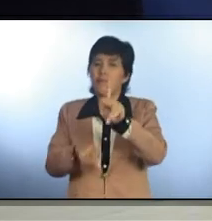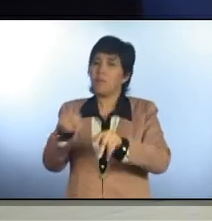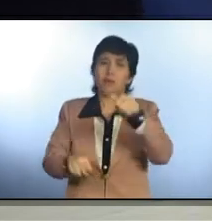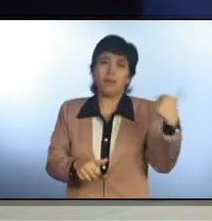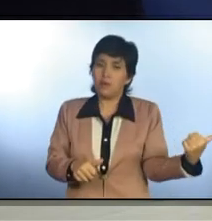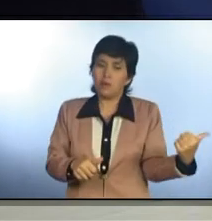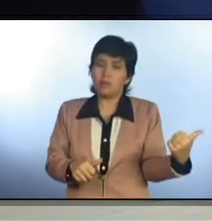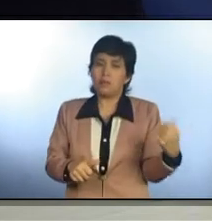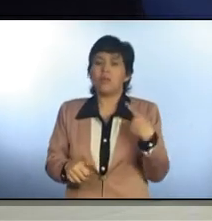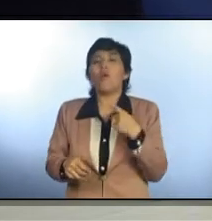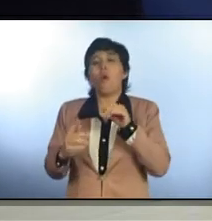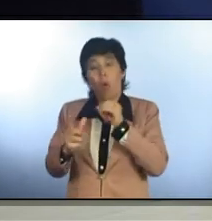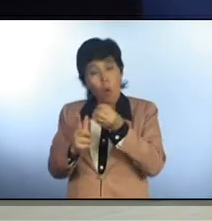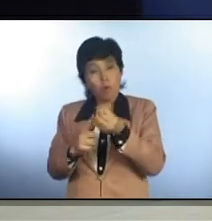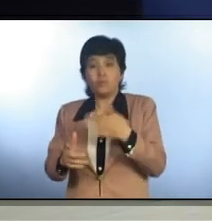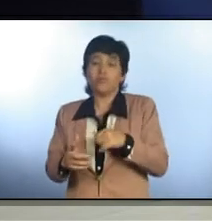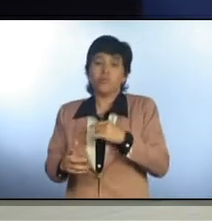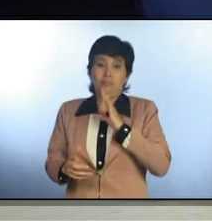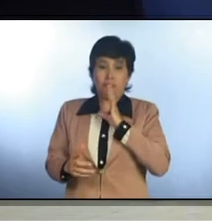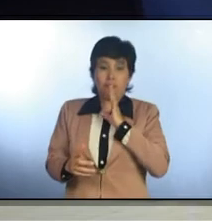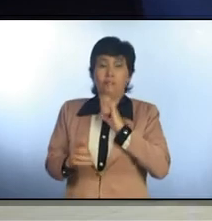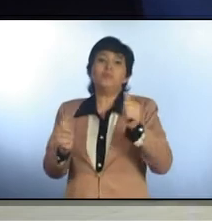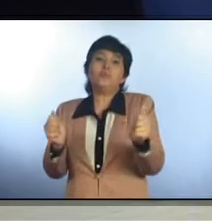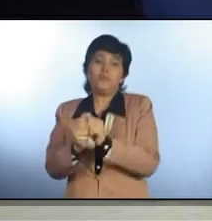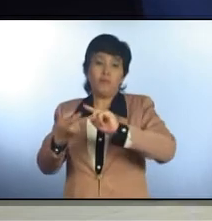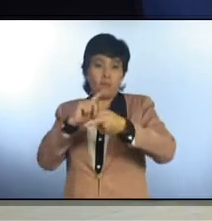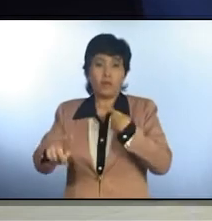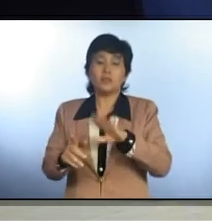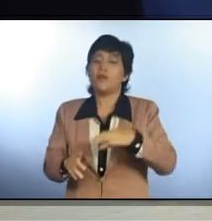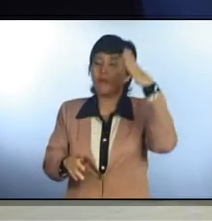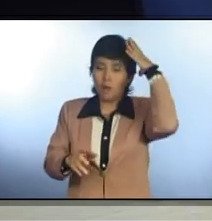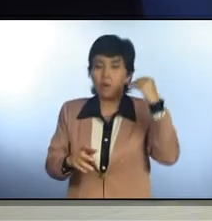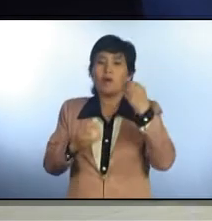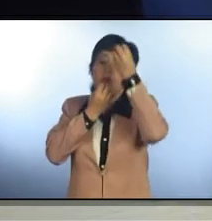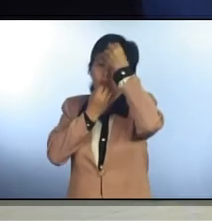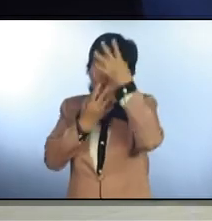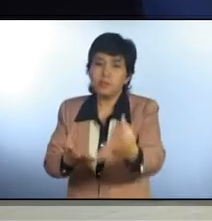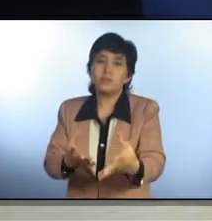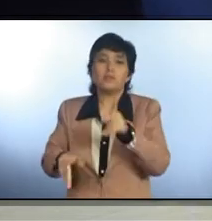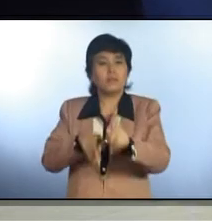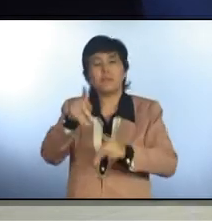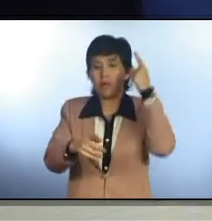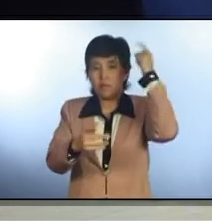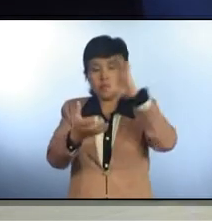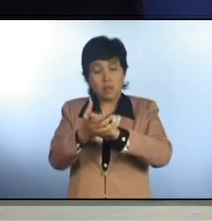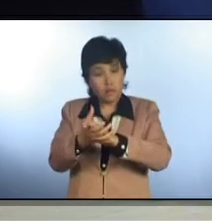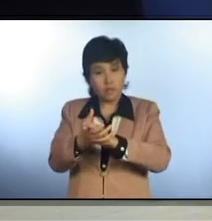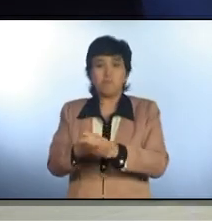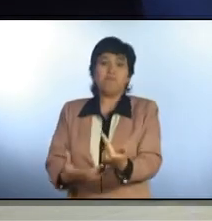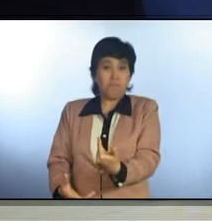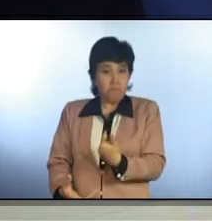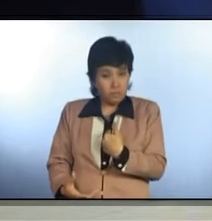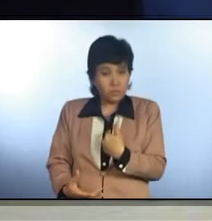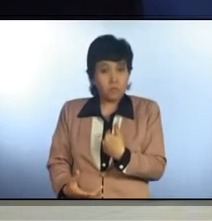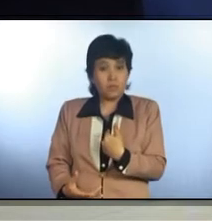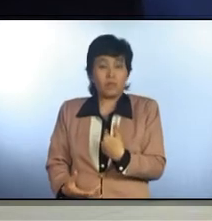you speak to your friends, when you say something of a knowledge or an information, do people believe you